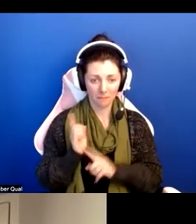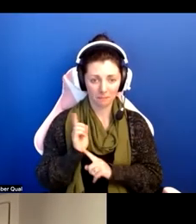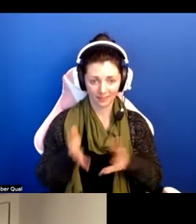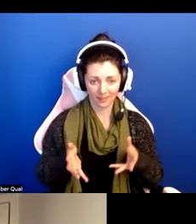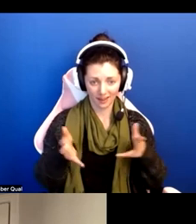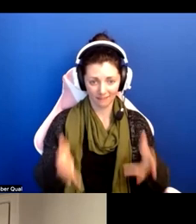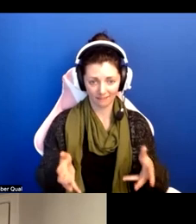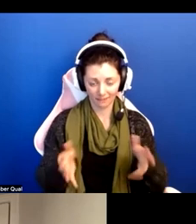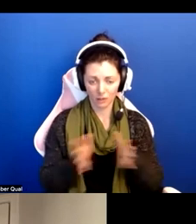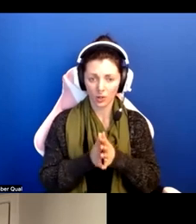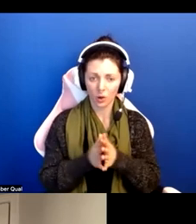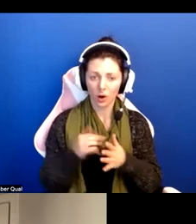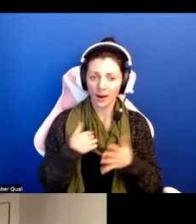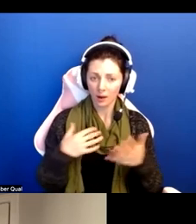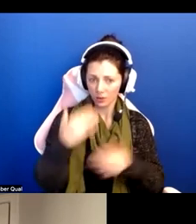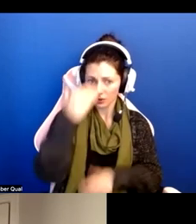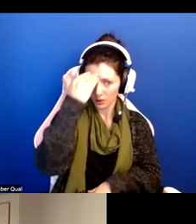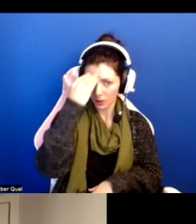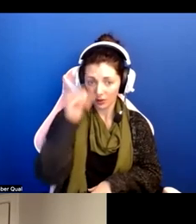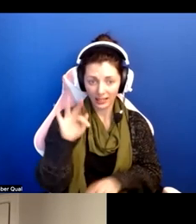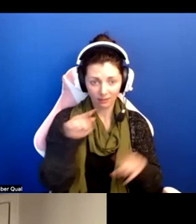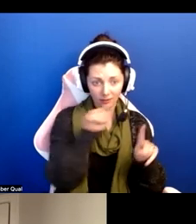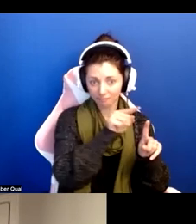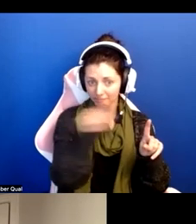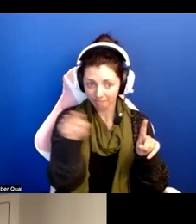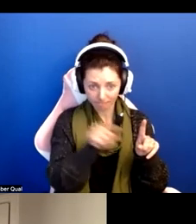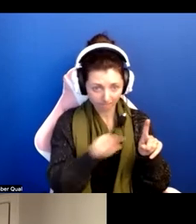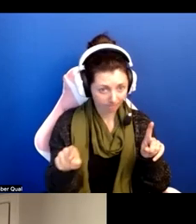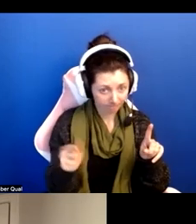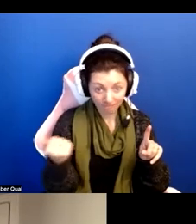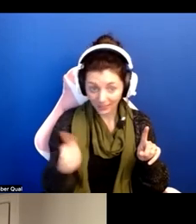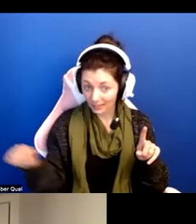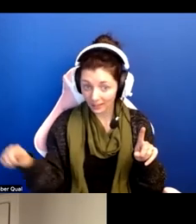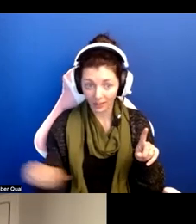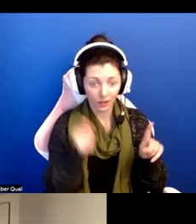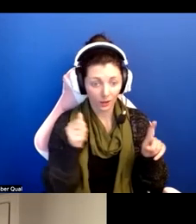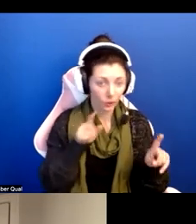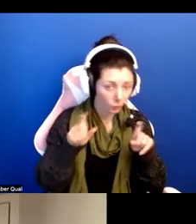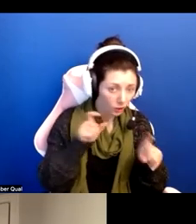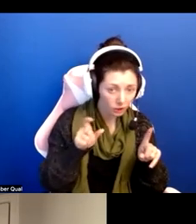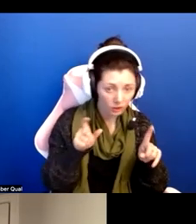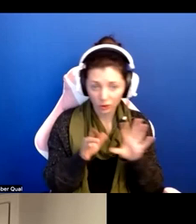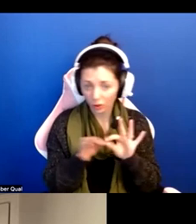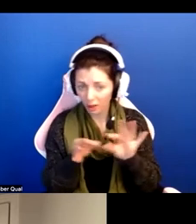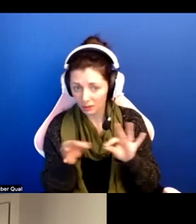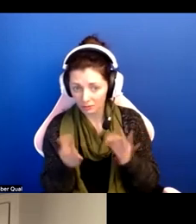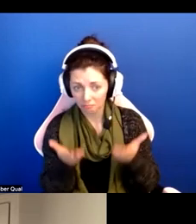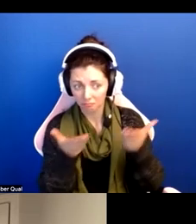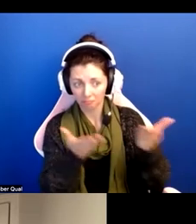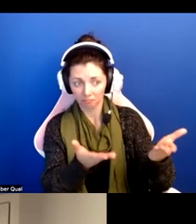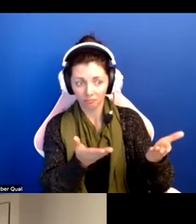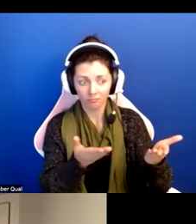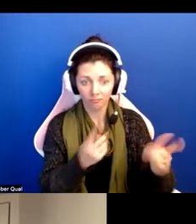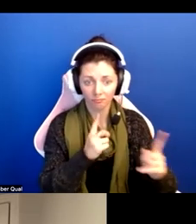whether perhaps anyone else in the Zoom room would like to pose something to Pelenakeke